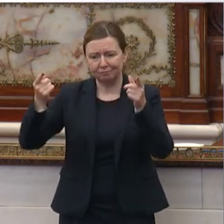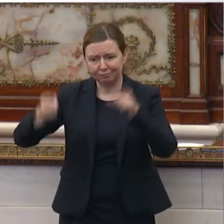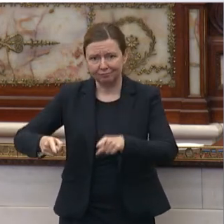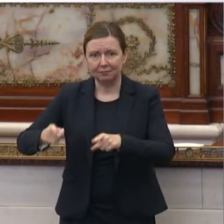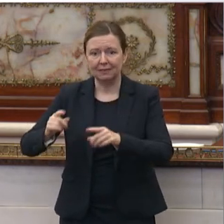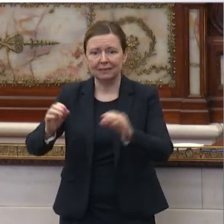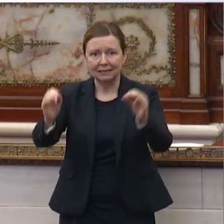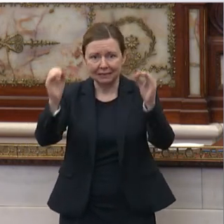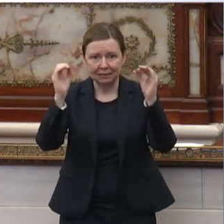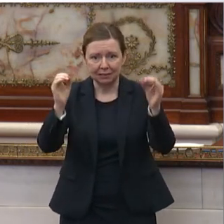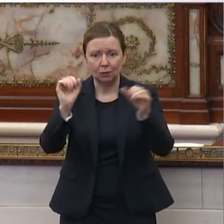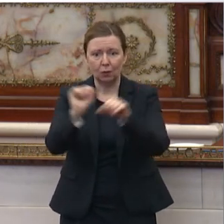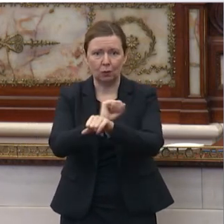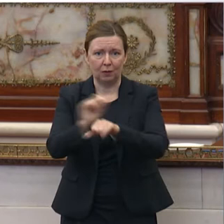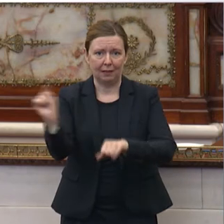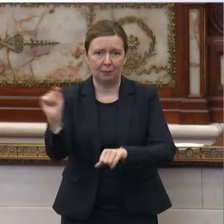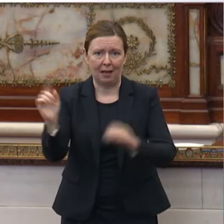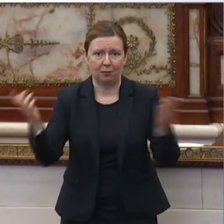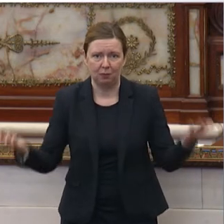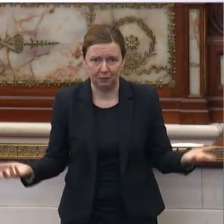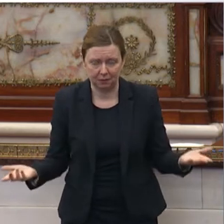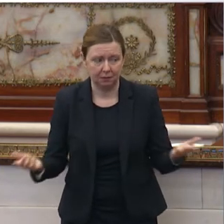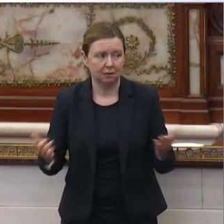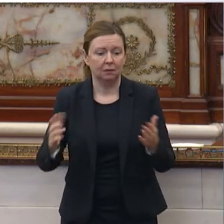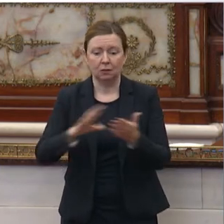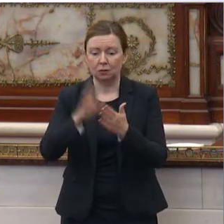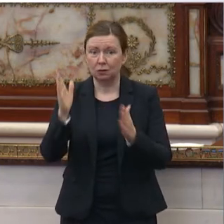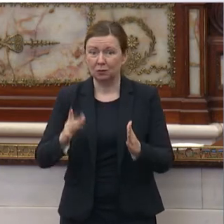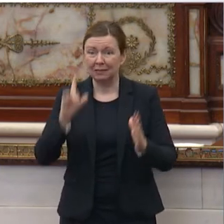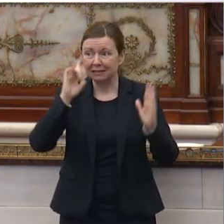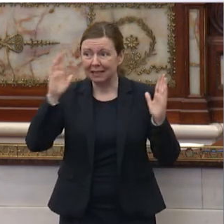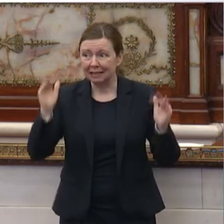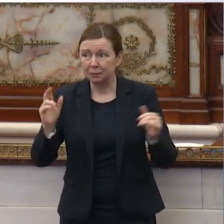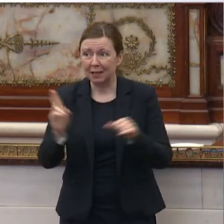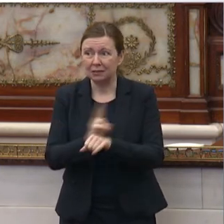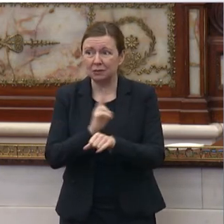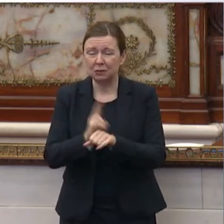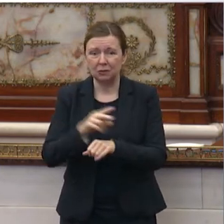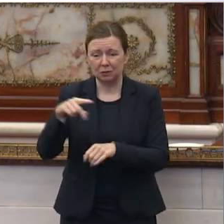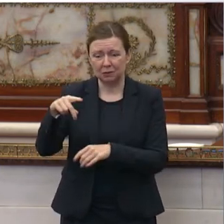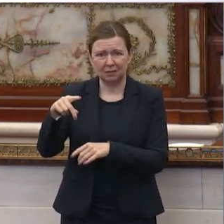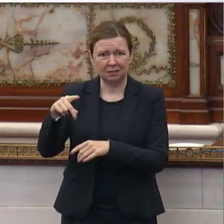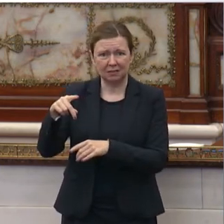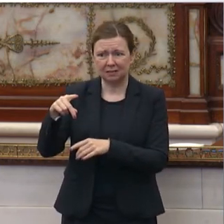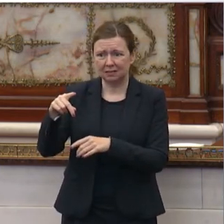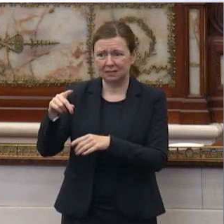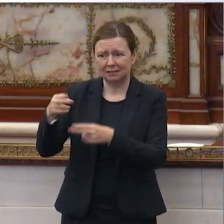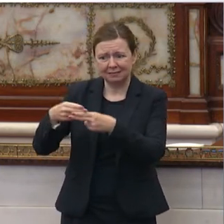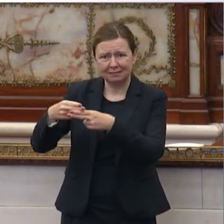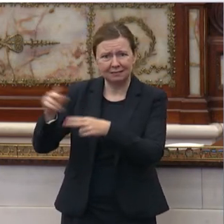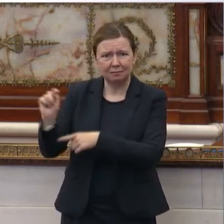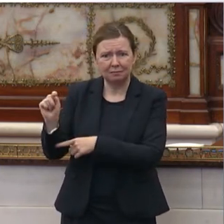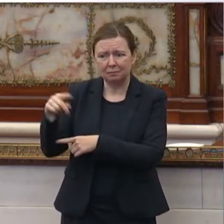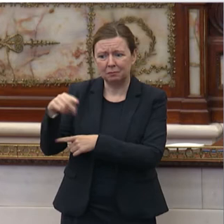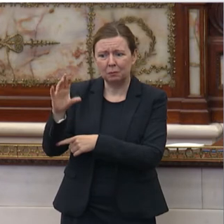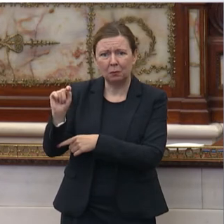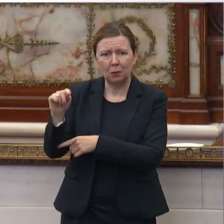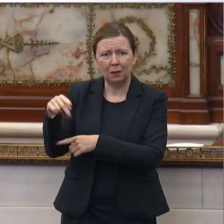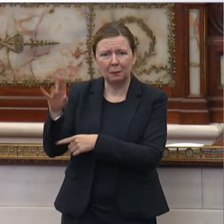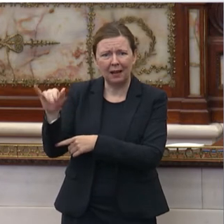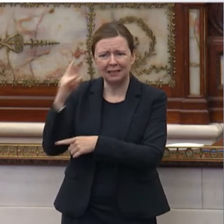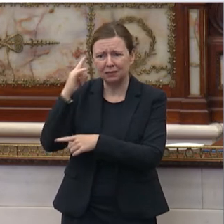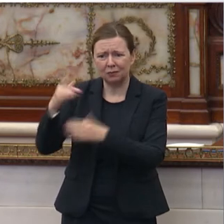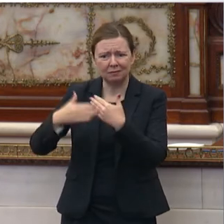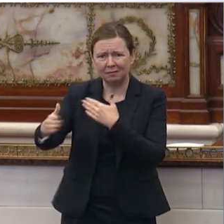zero working bathrooms. Students were expected to use porta potties for the majority of the school year, if not